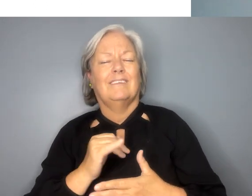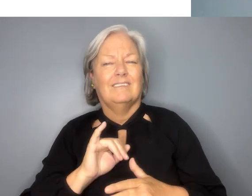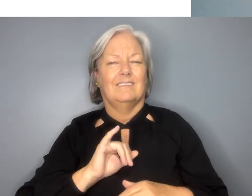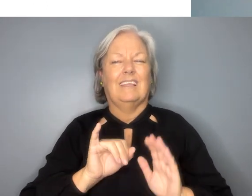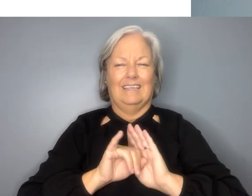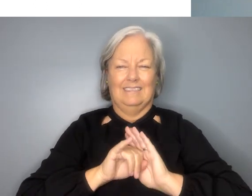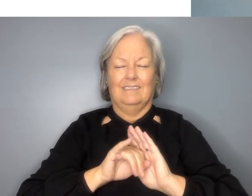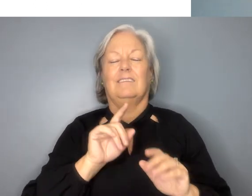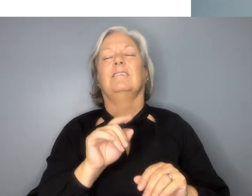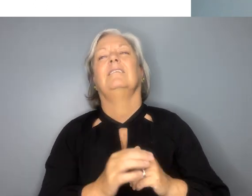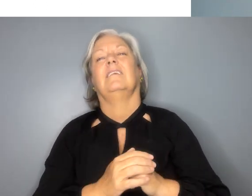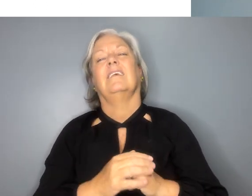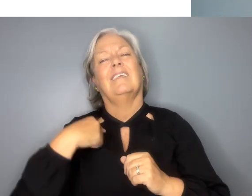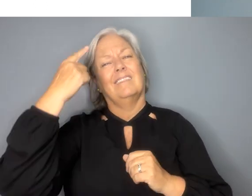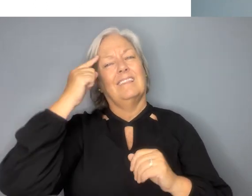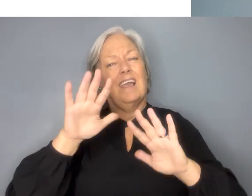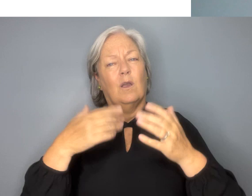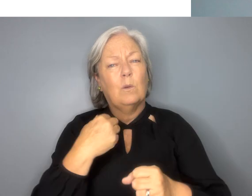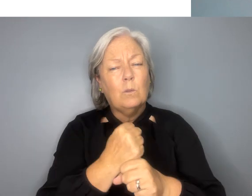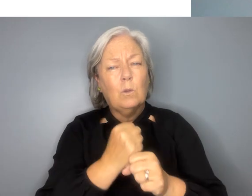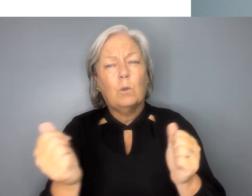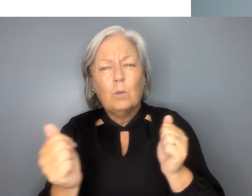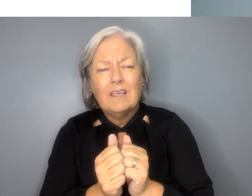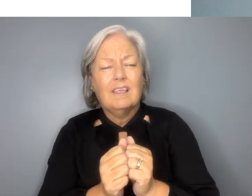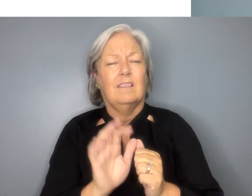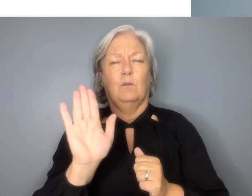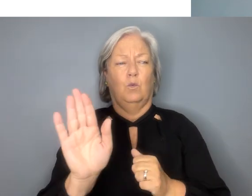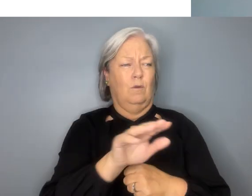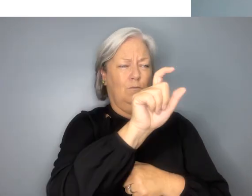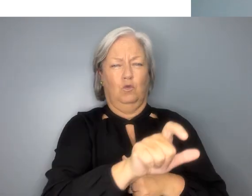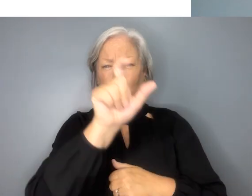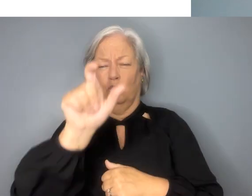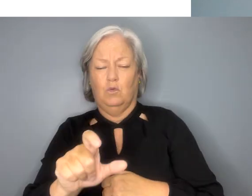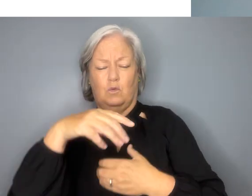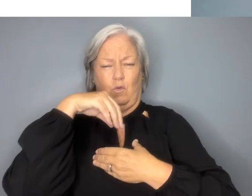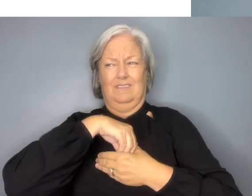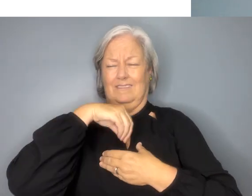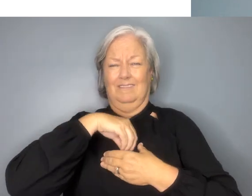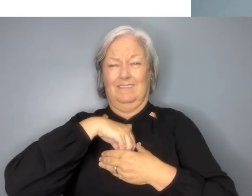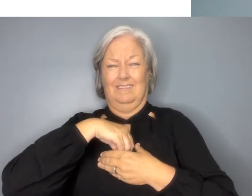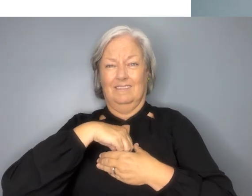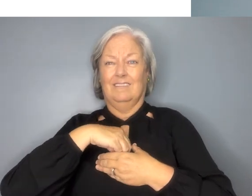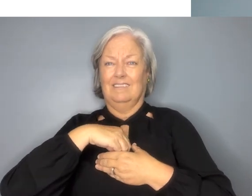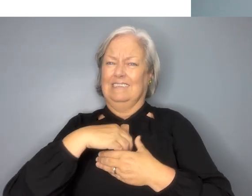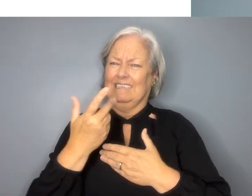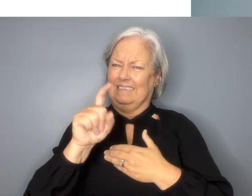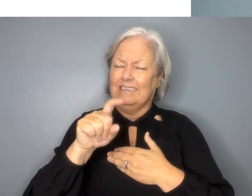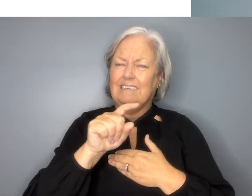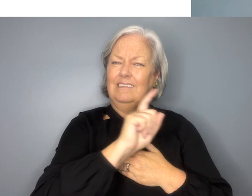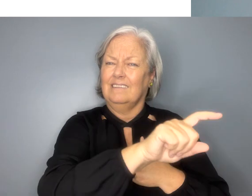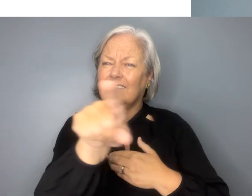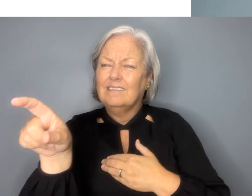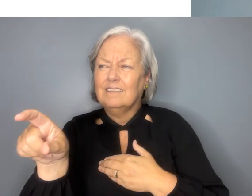made the way that we work together and the wholeness of identity and the need for wholeness of